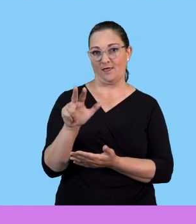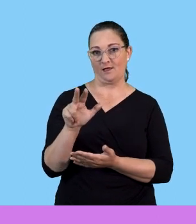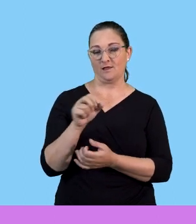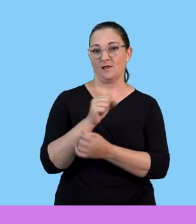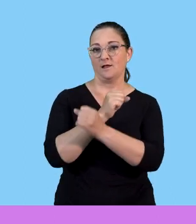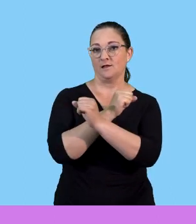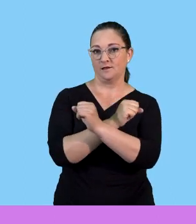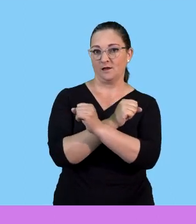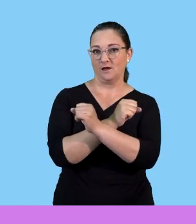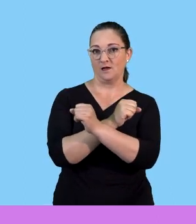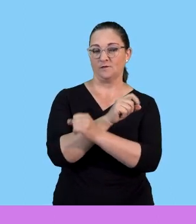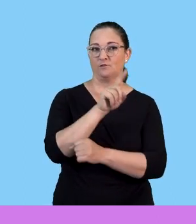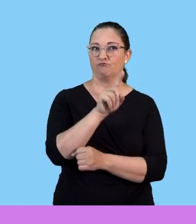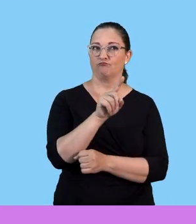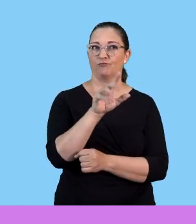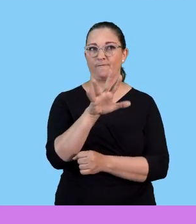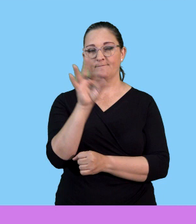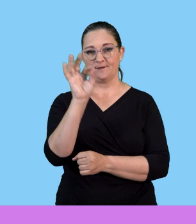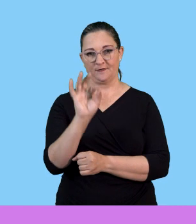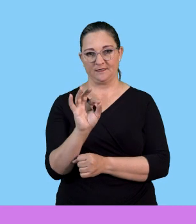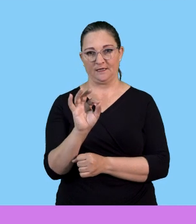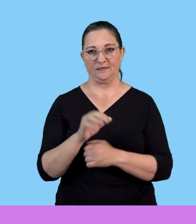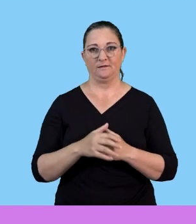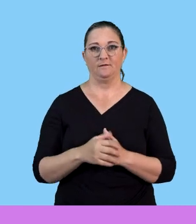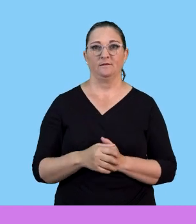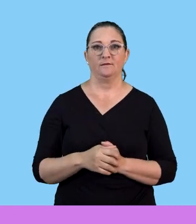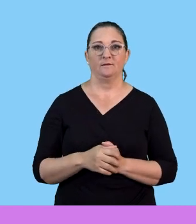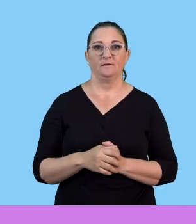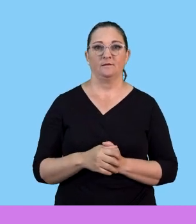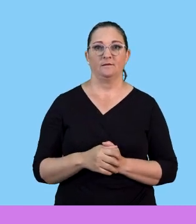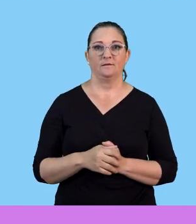39.38 times 15%,